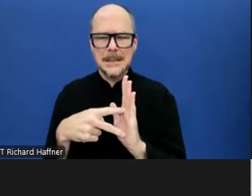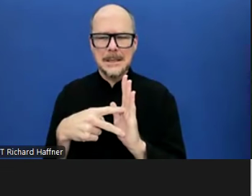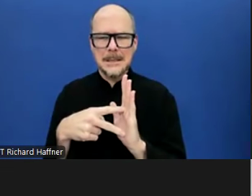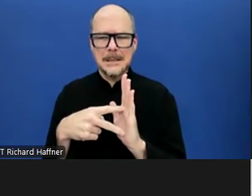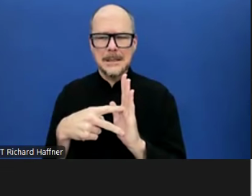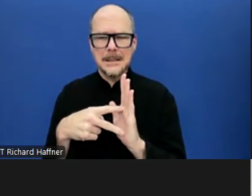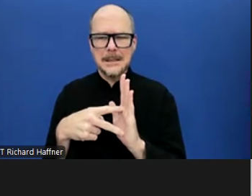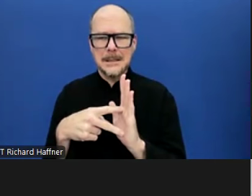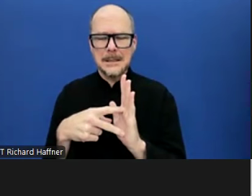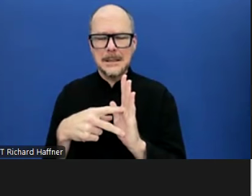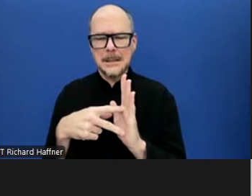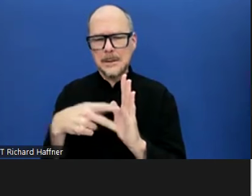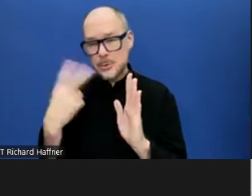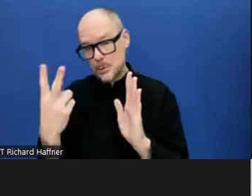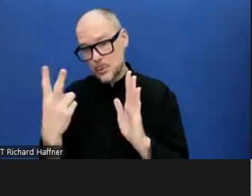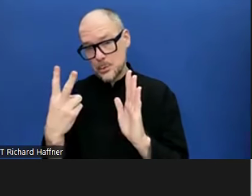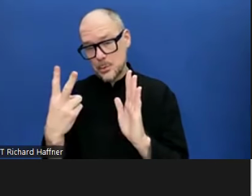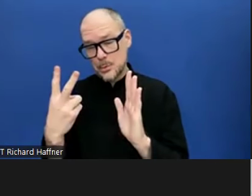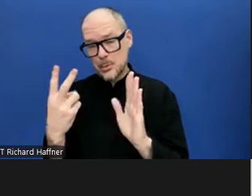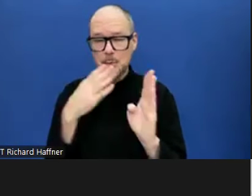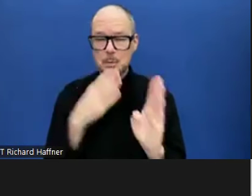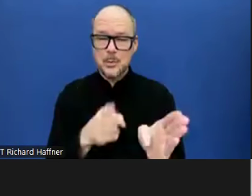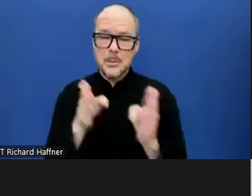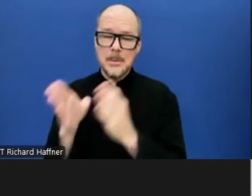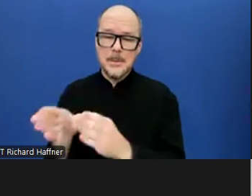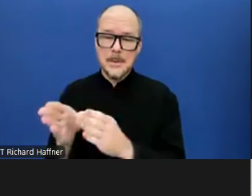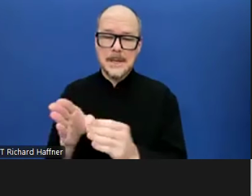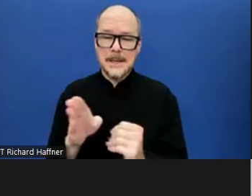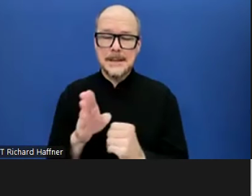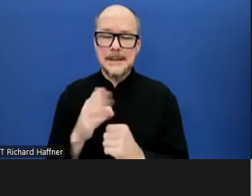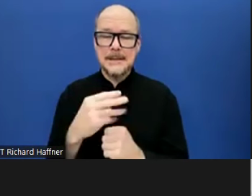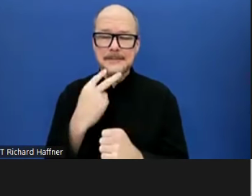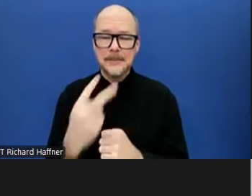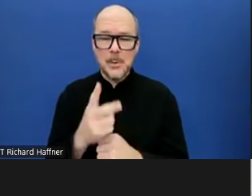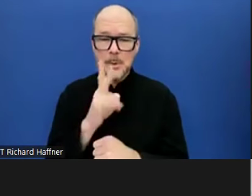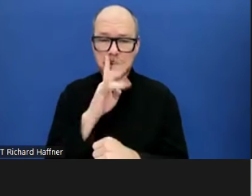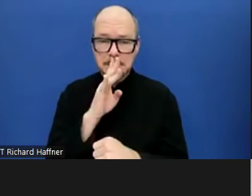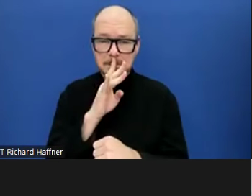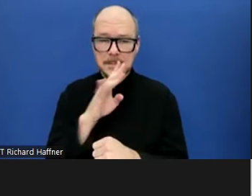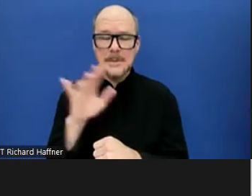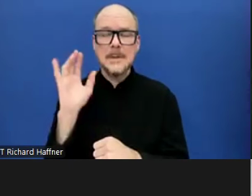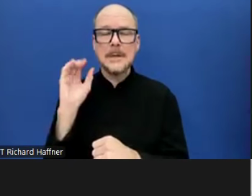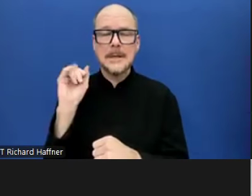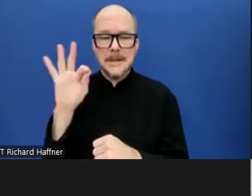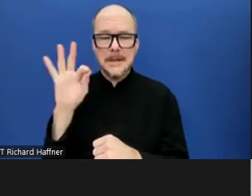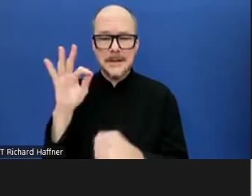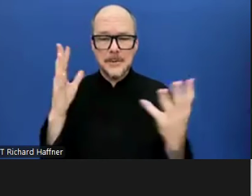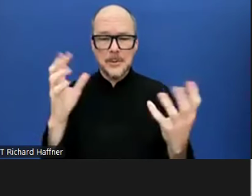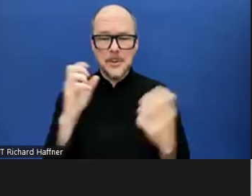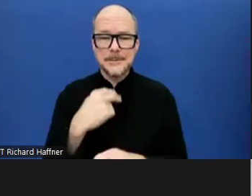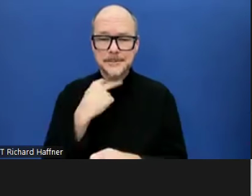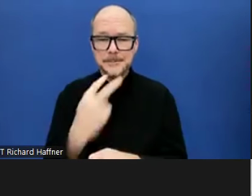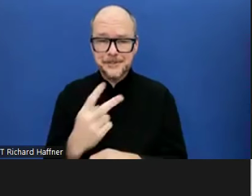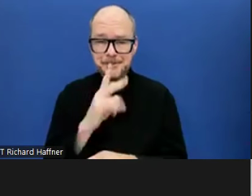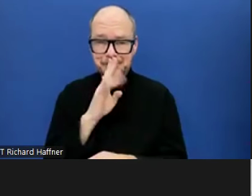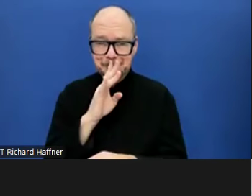two ways. We'll be taking verbal public comment. And so if you'd like to verbally make your public